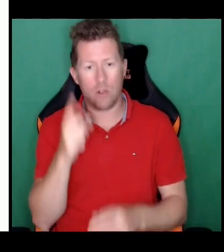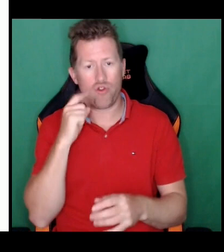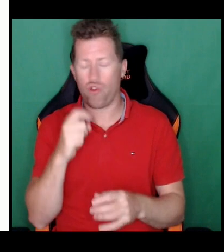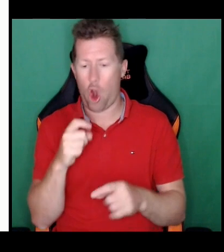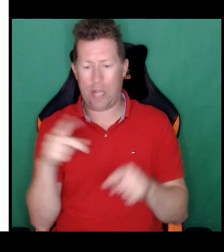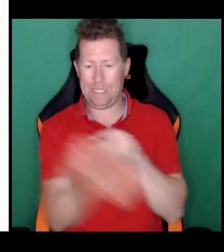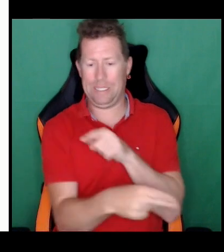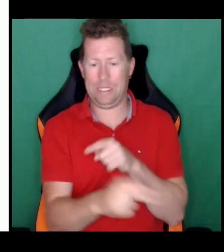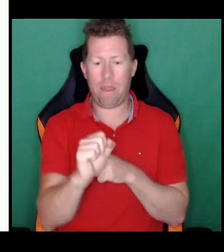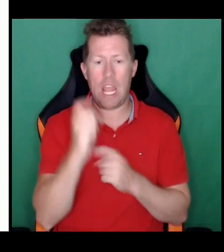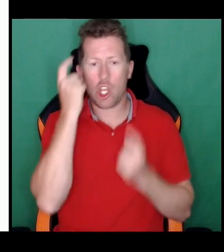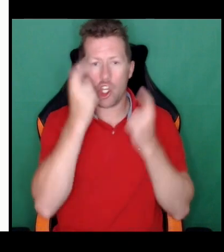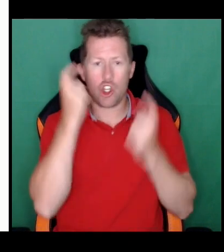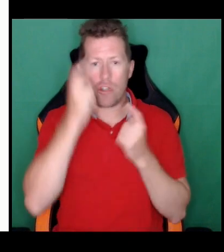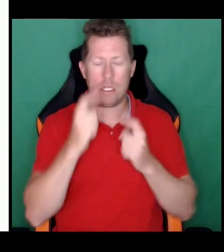curiosity in the